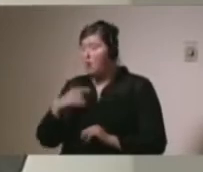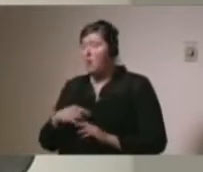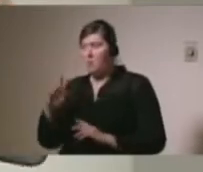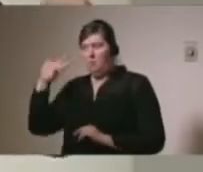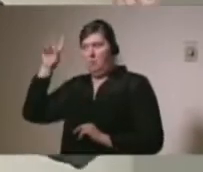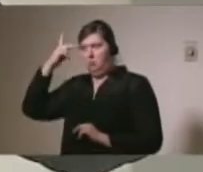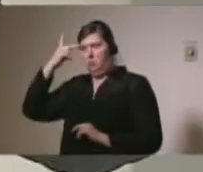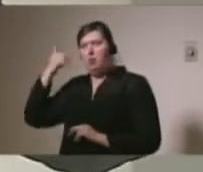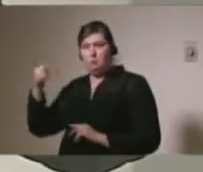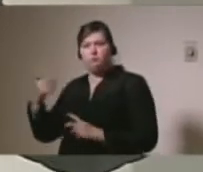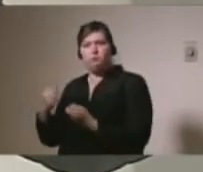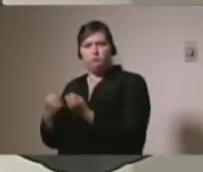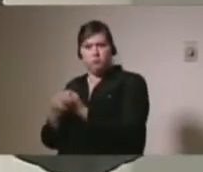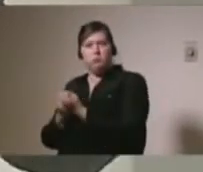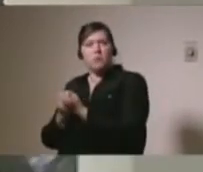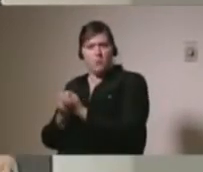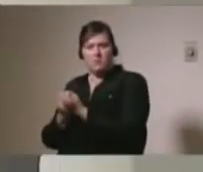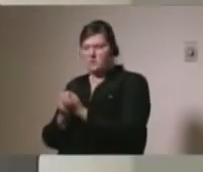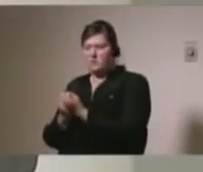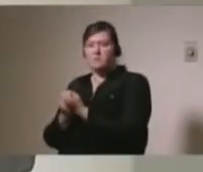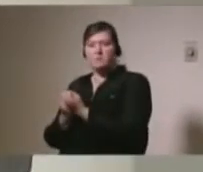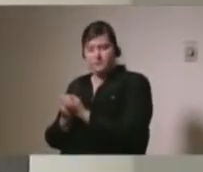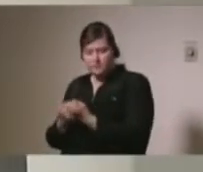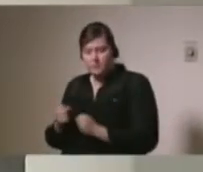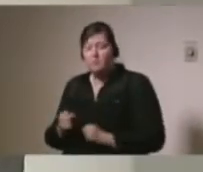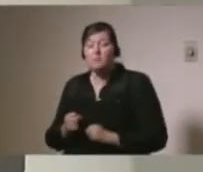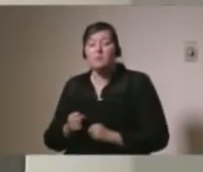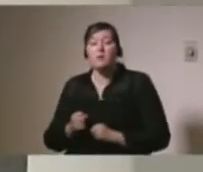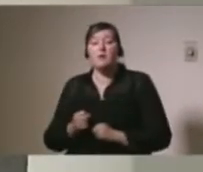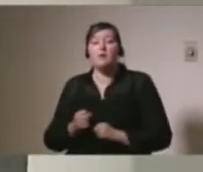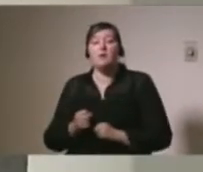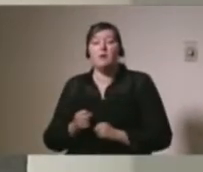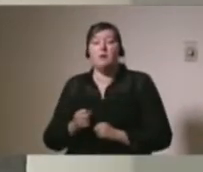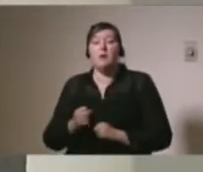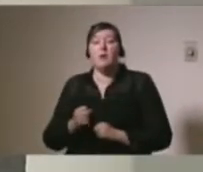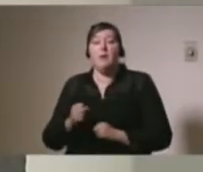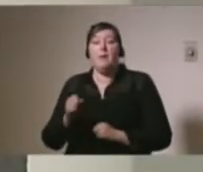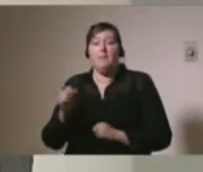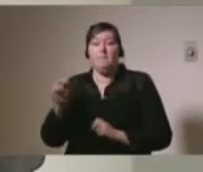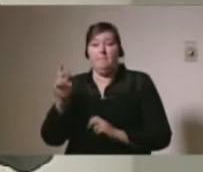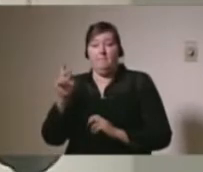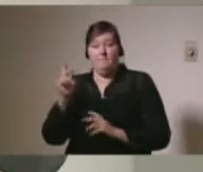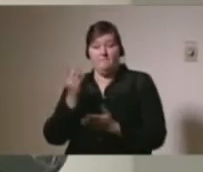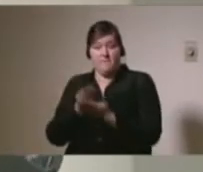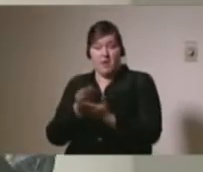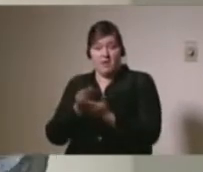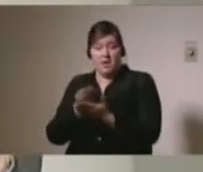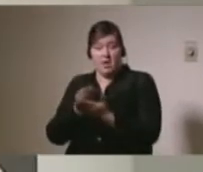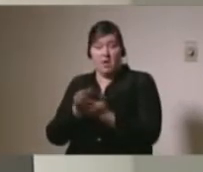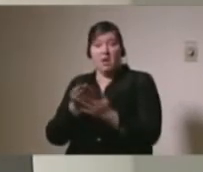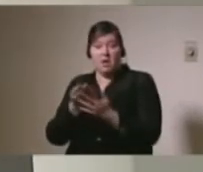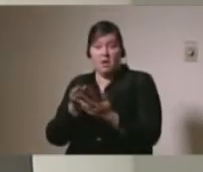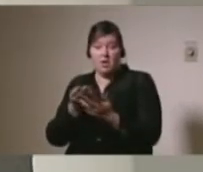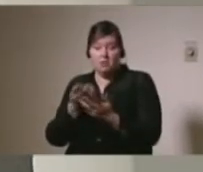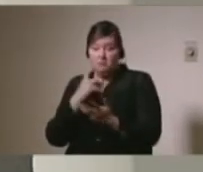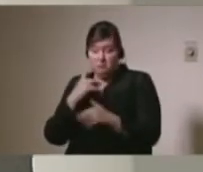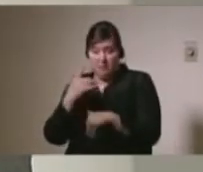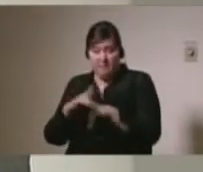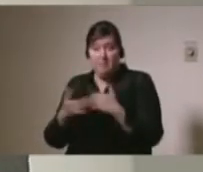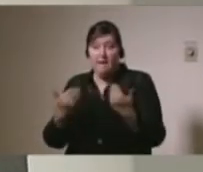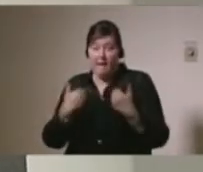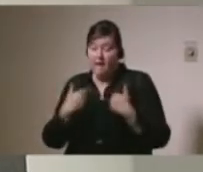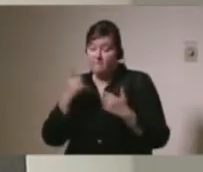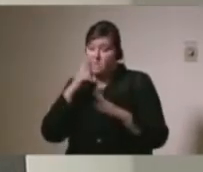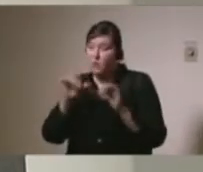and lobbying right back from the start. It has a commitment of long-term funding from its parent. And it has a